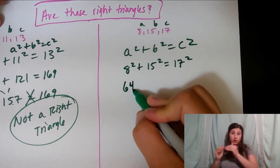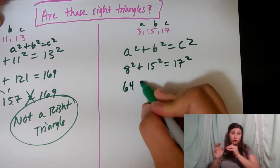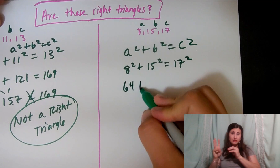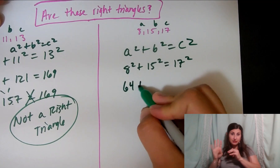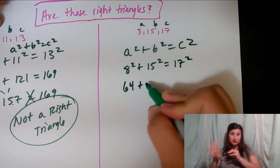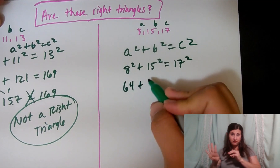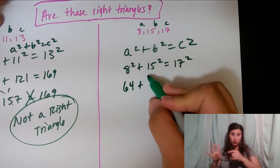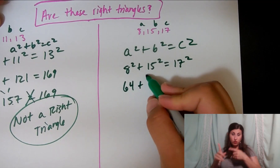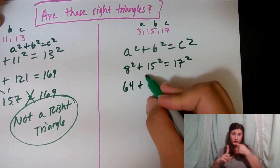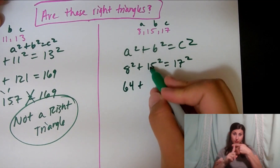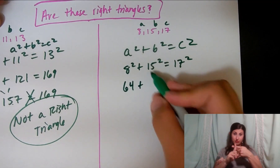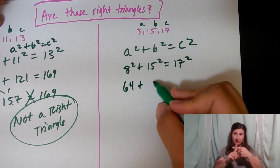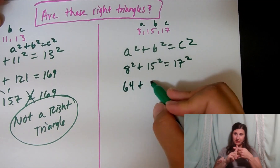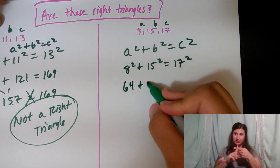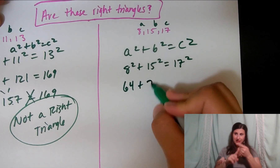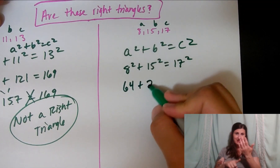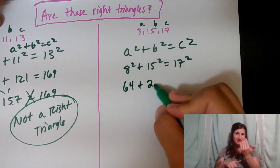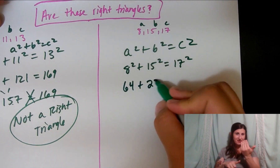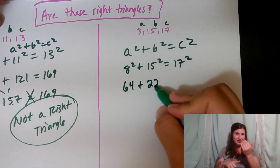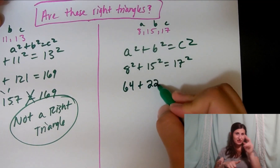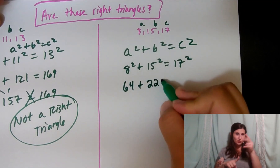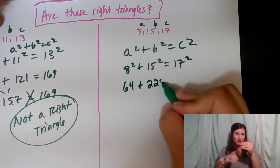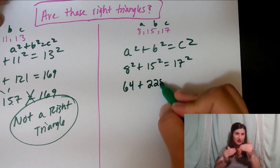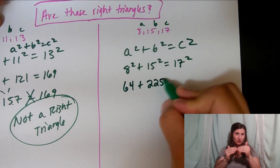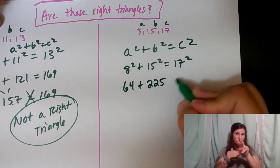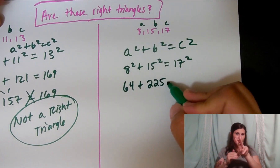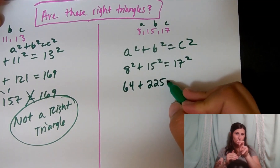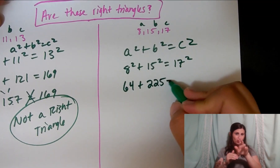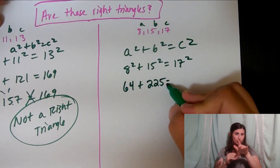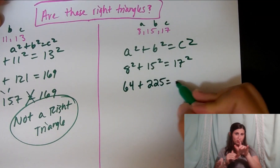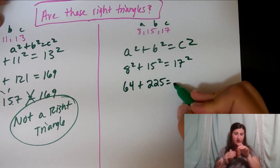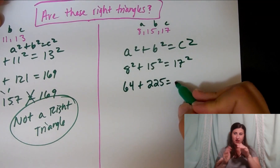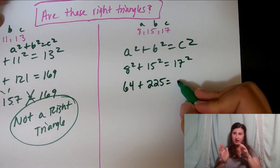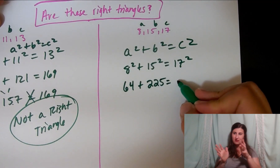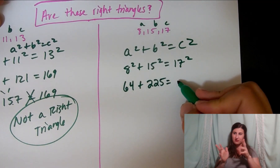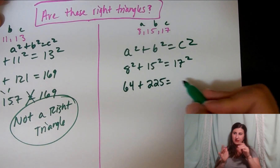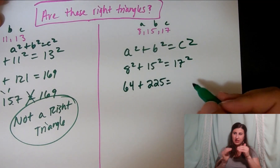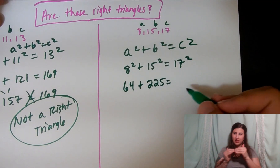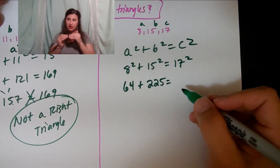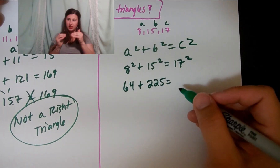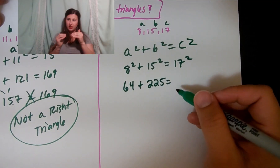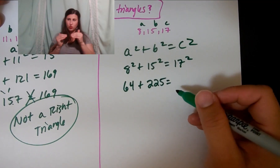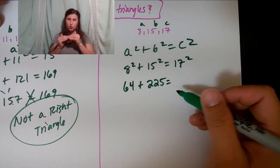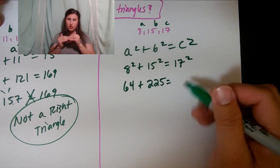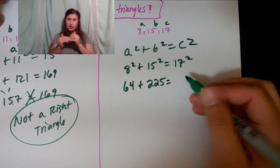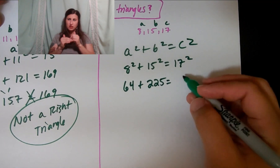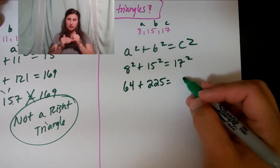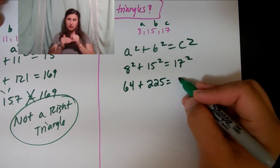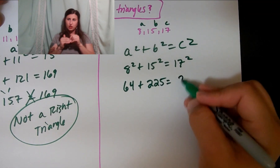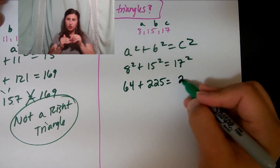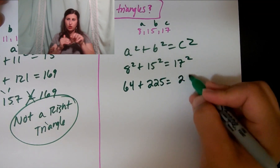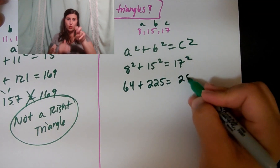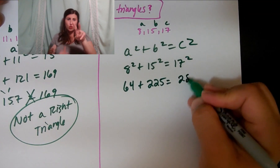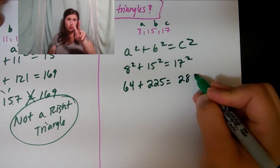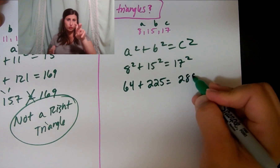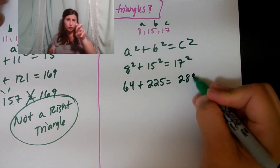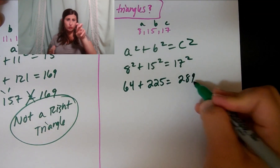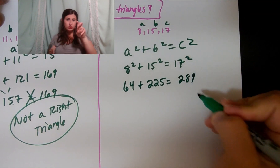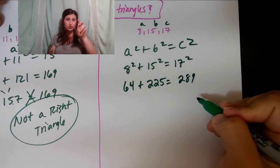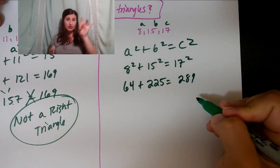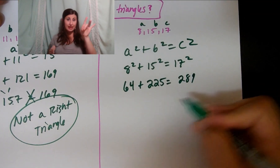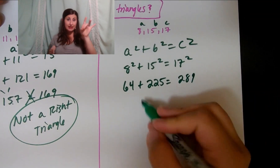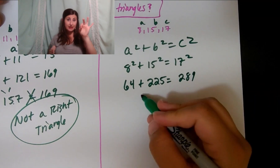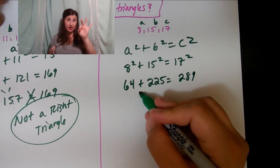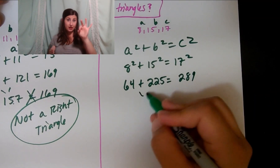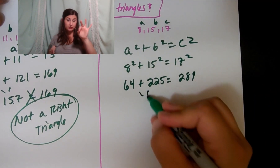is 64 plus 15 squared, which is 225, which equals 289.